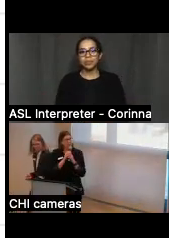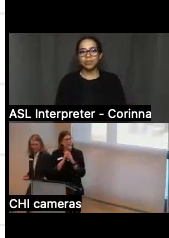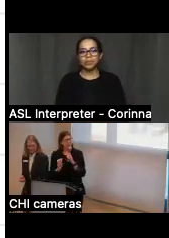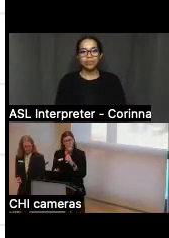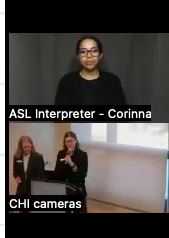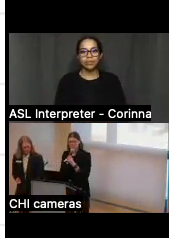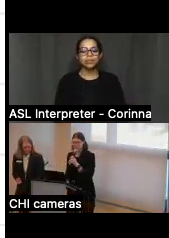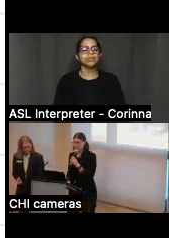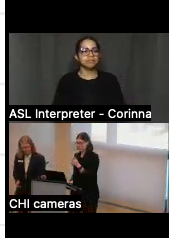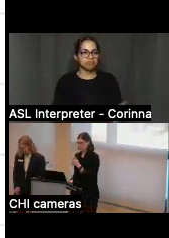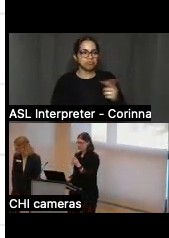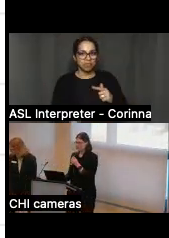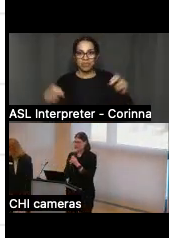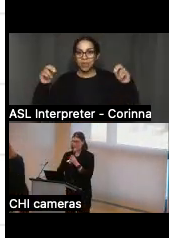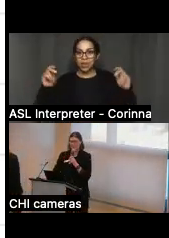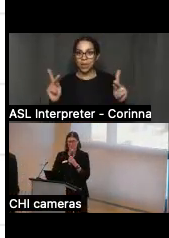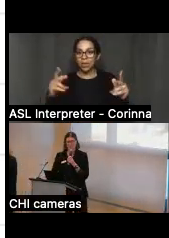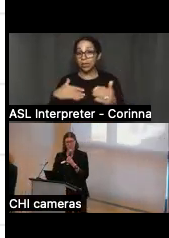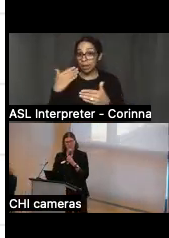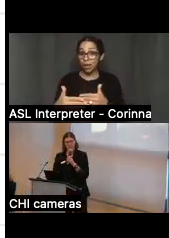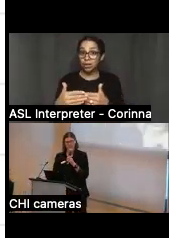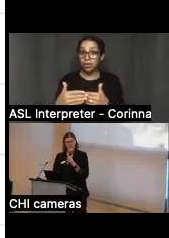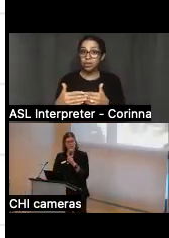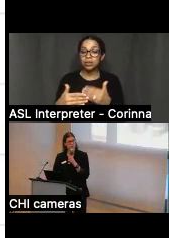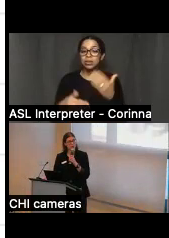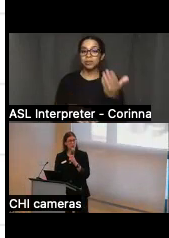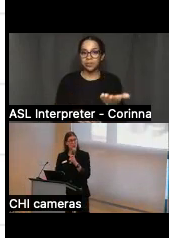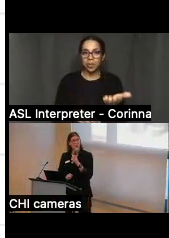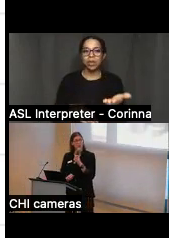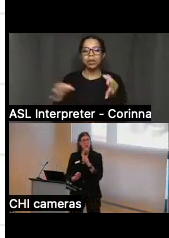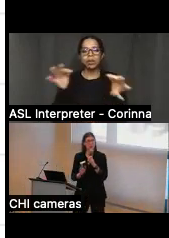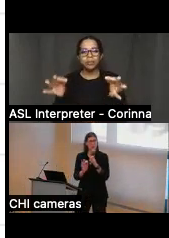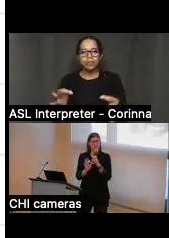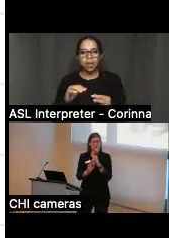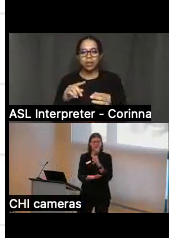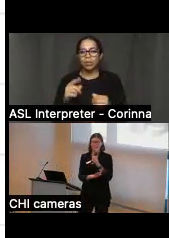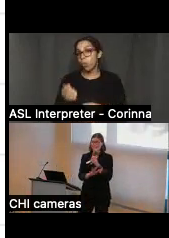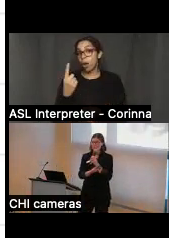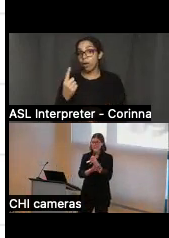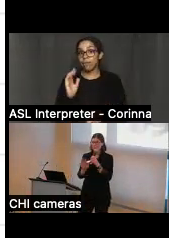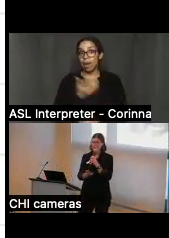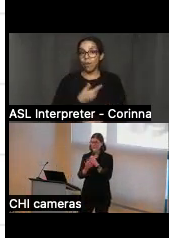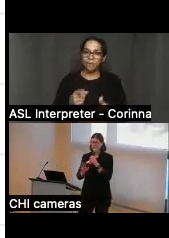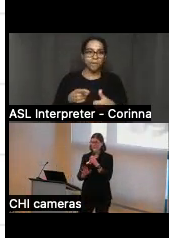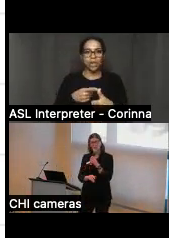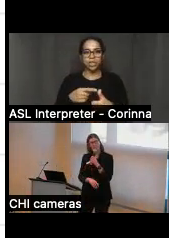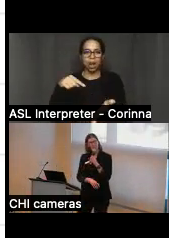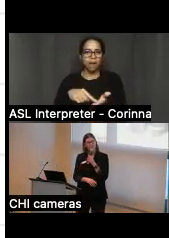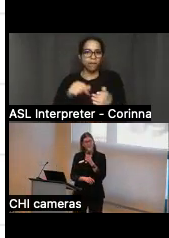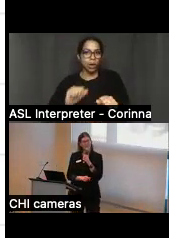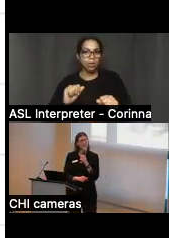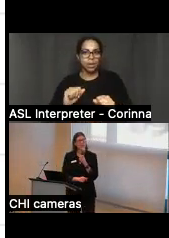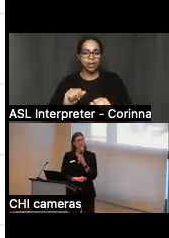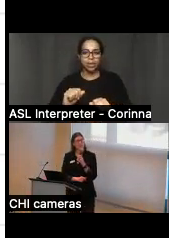All right, so our next section is going to take us through one of our first affordability sections that we're going to start walking